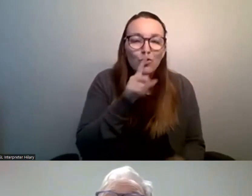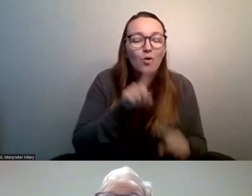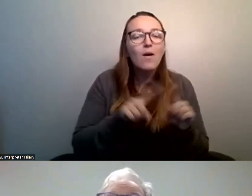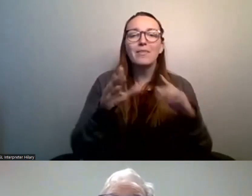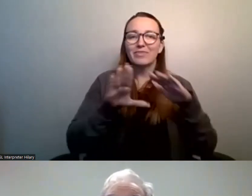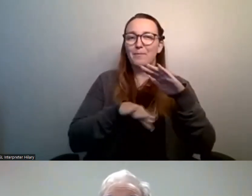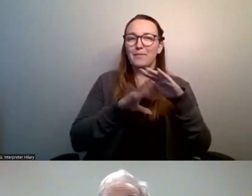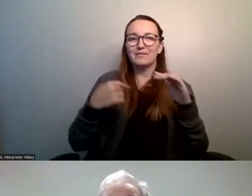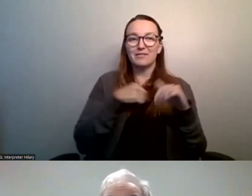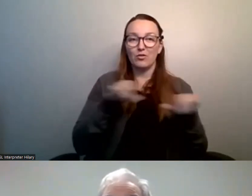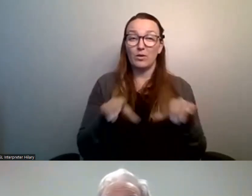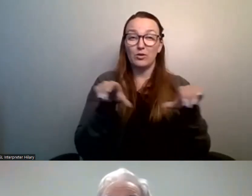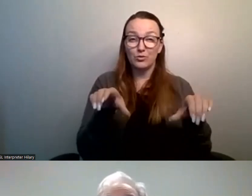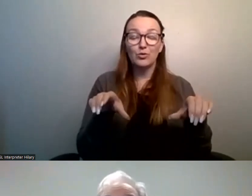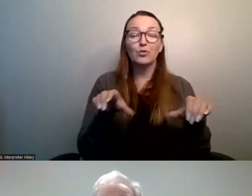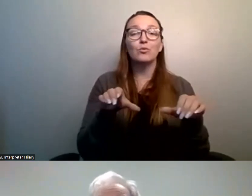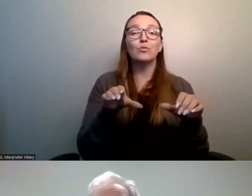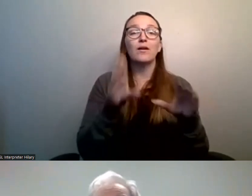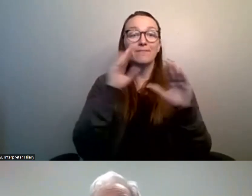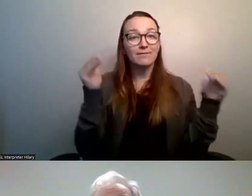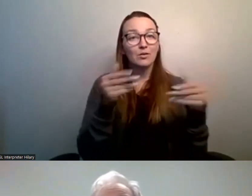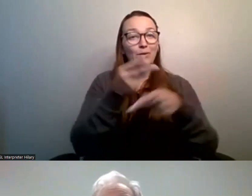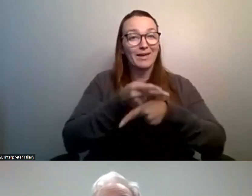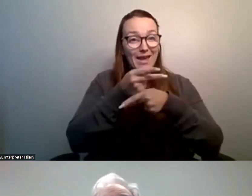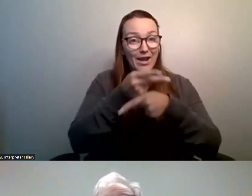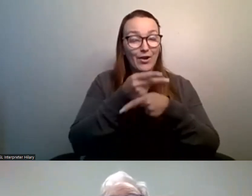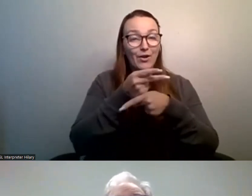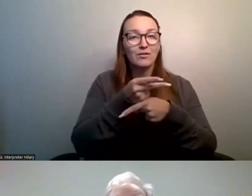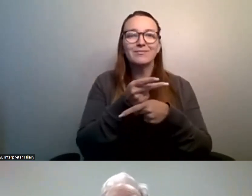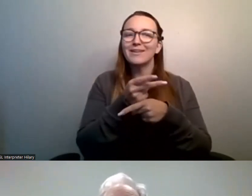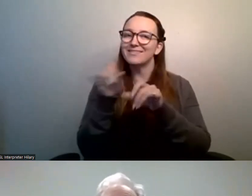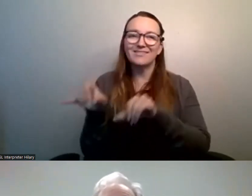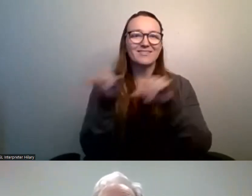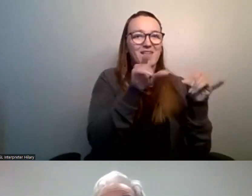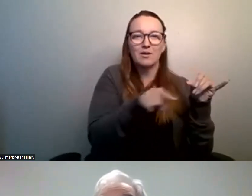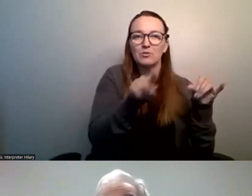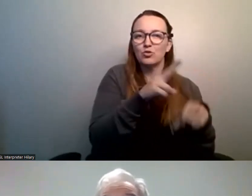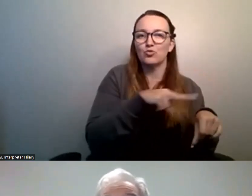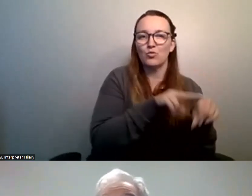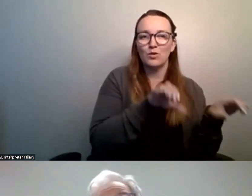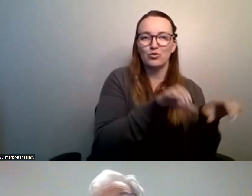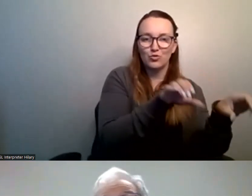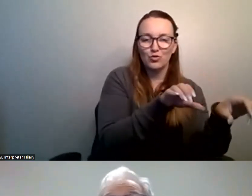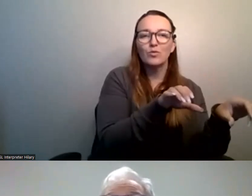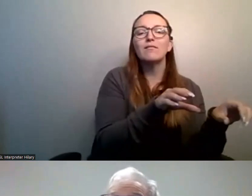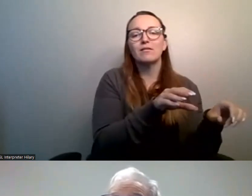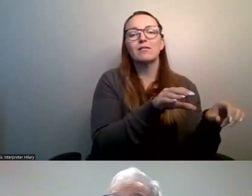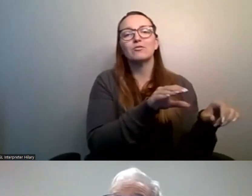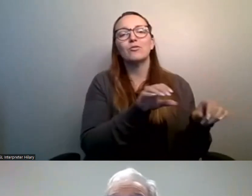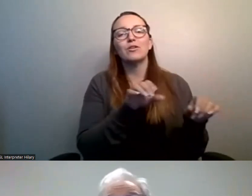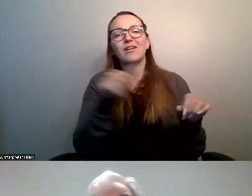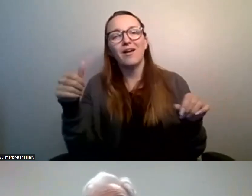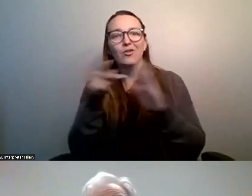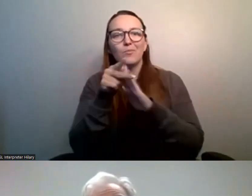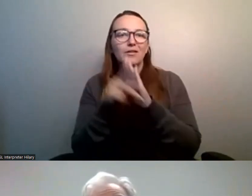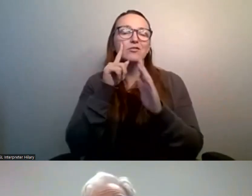do around care is generally from what you normally do. There are other policies and procedures around how do you maintain your